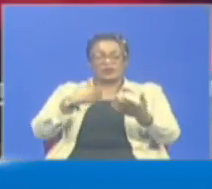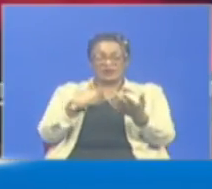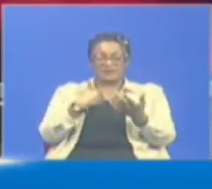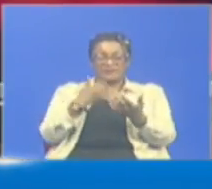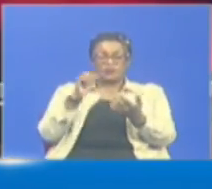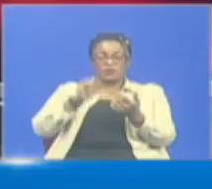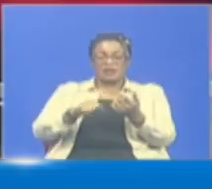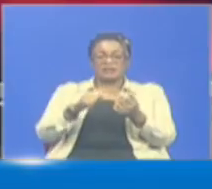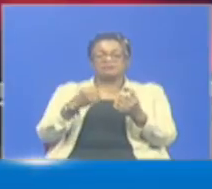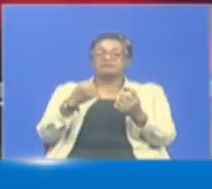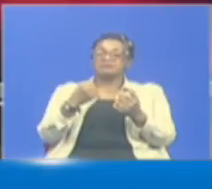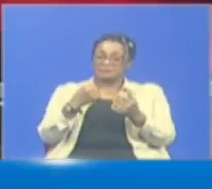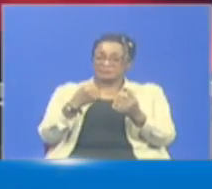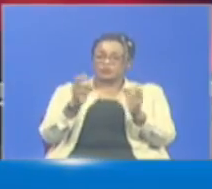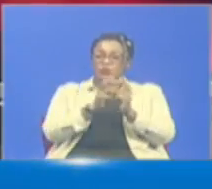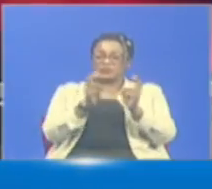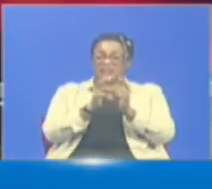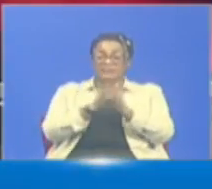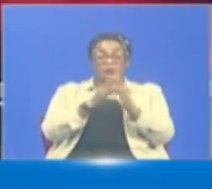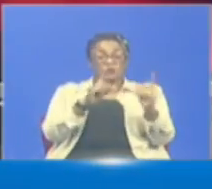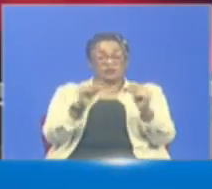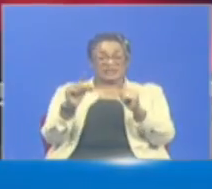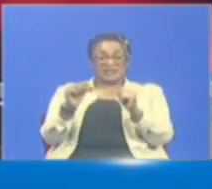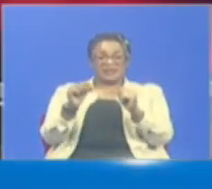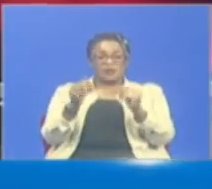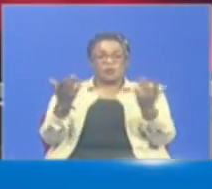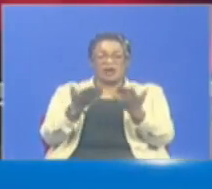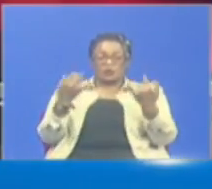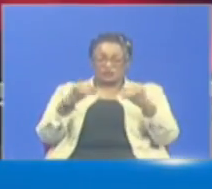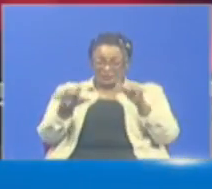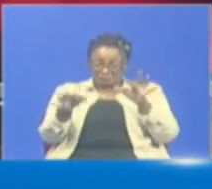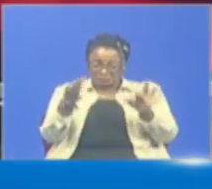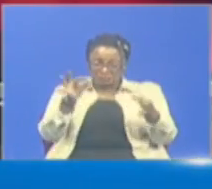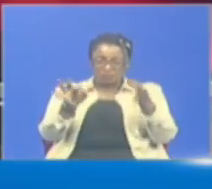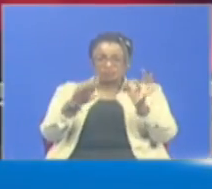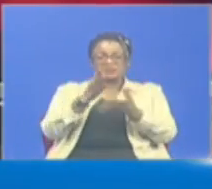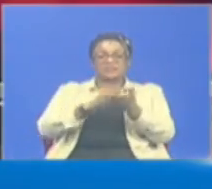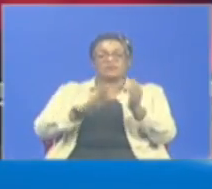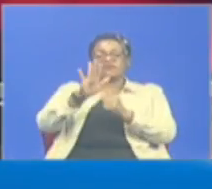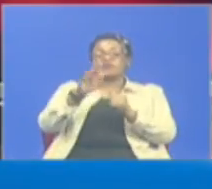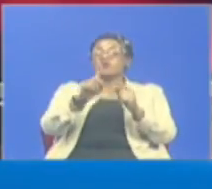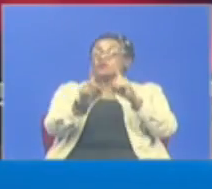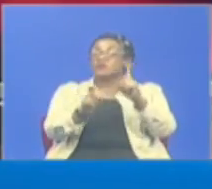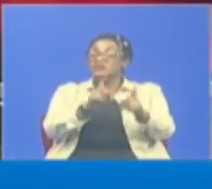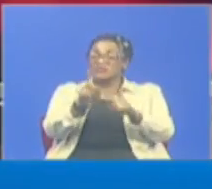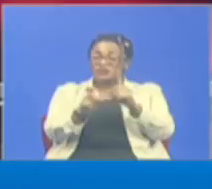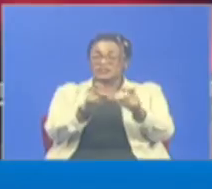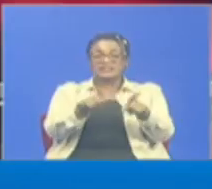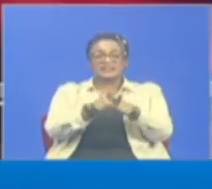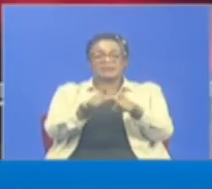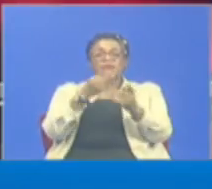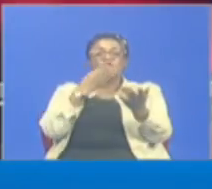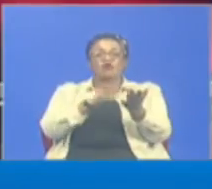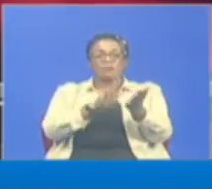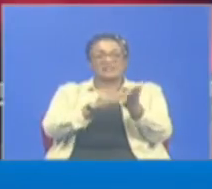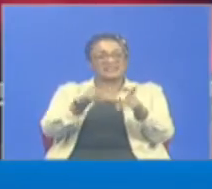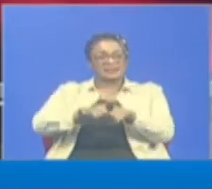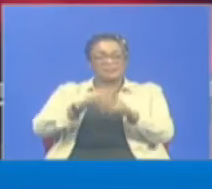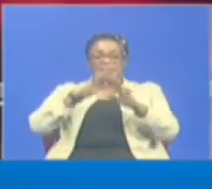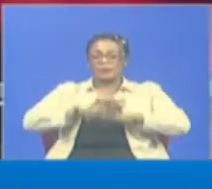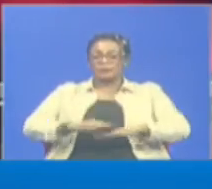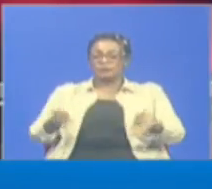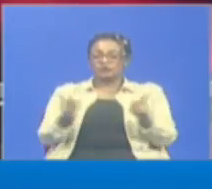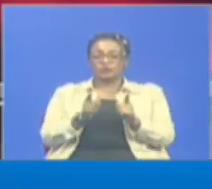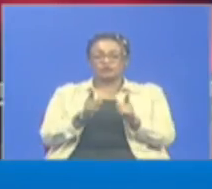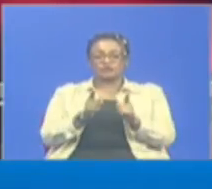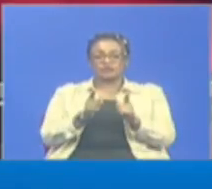Twitter, where I shall also be sampling some of your questions and also some of your comments as well. For now, we take a short break. Don't go away. Much